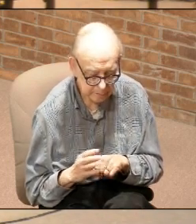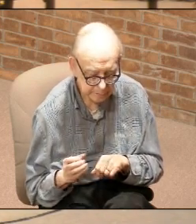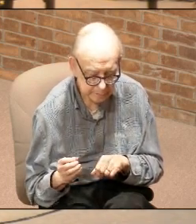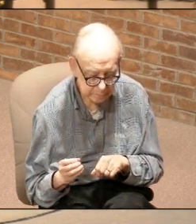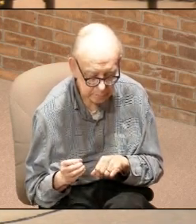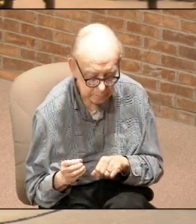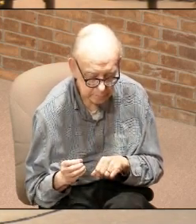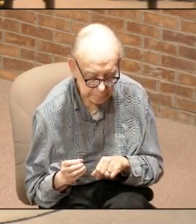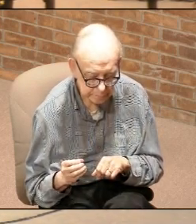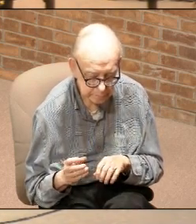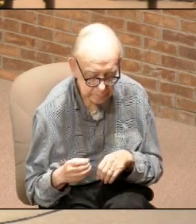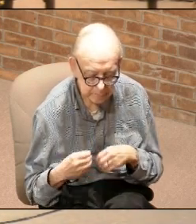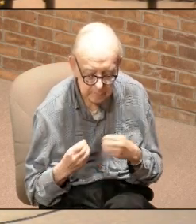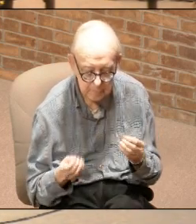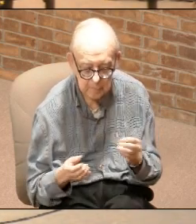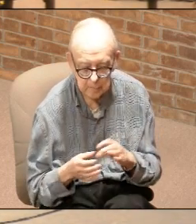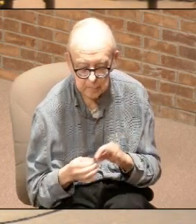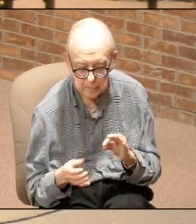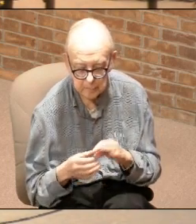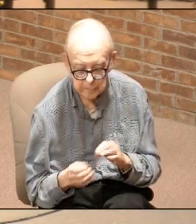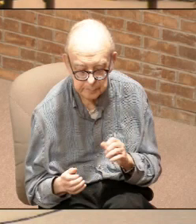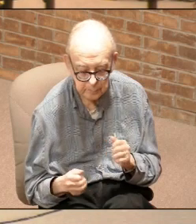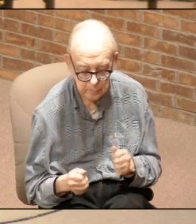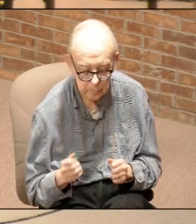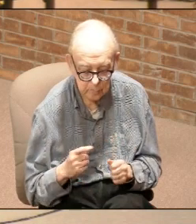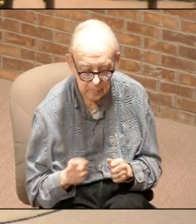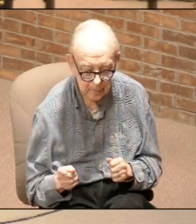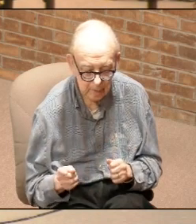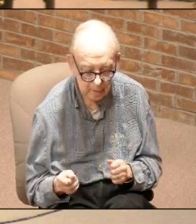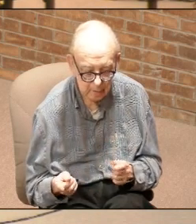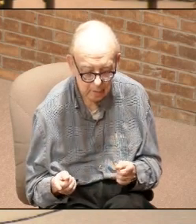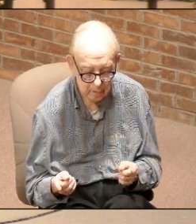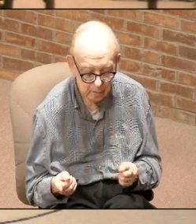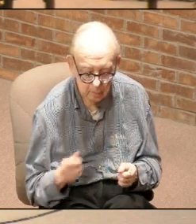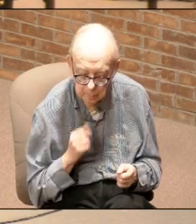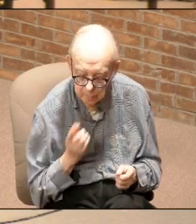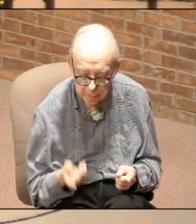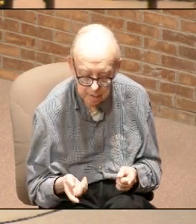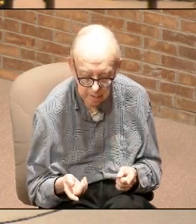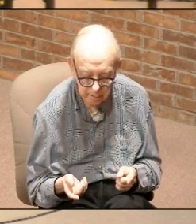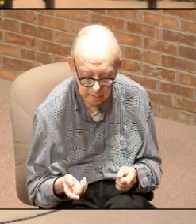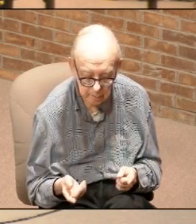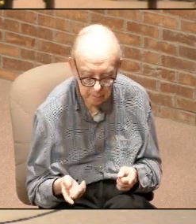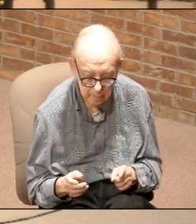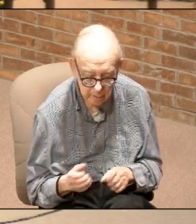um i'll just give you a story because most of you were not here when i got here just mark